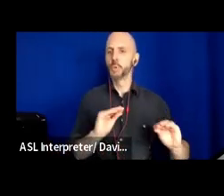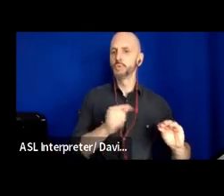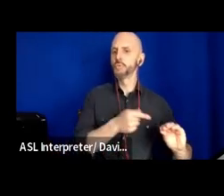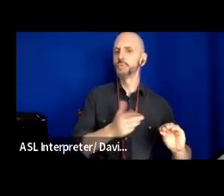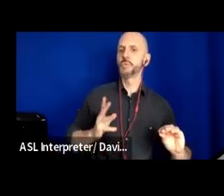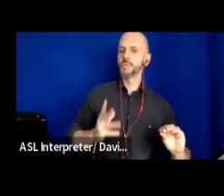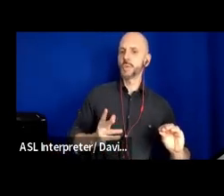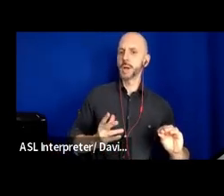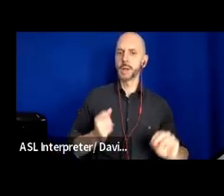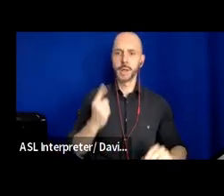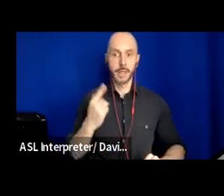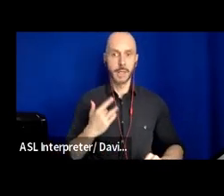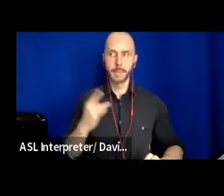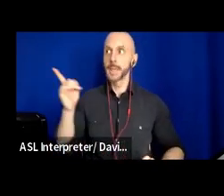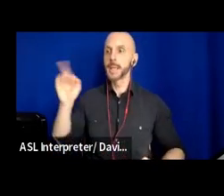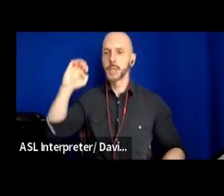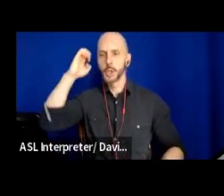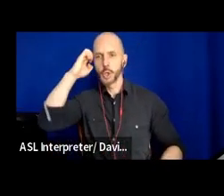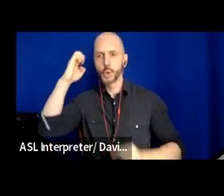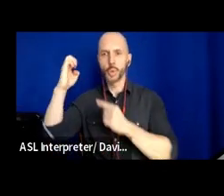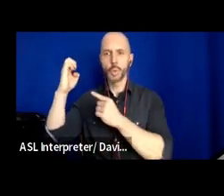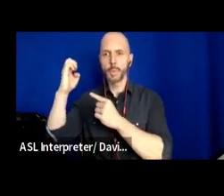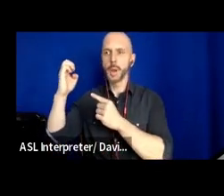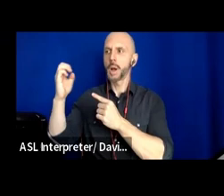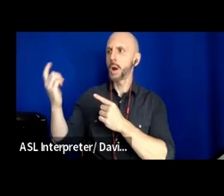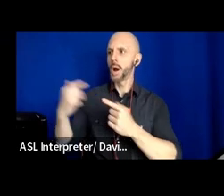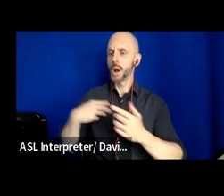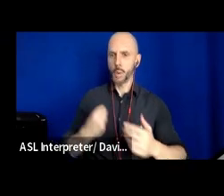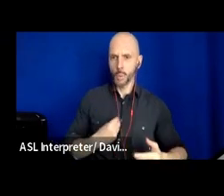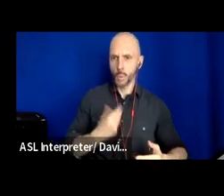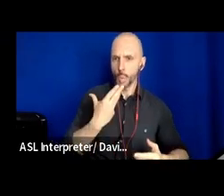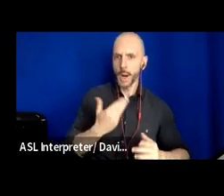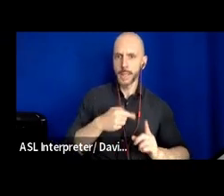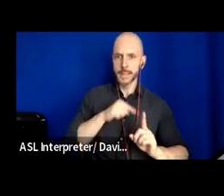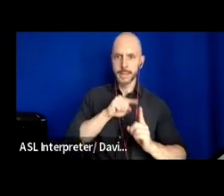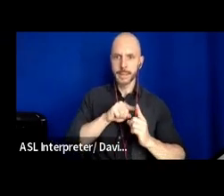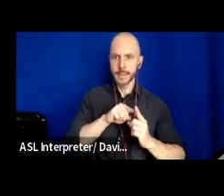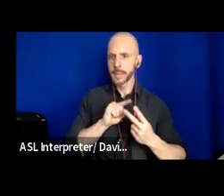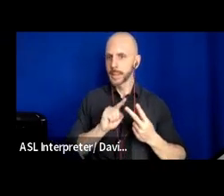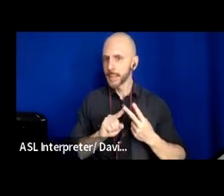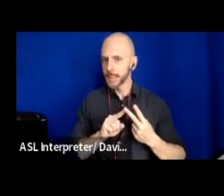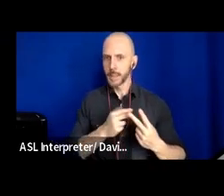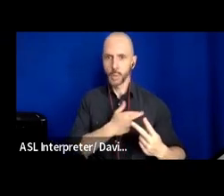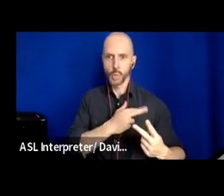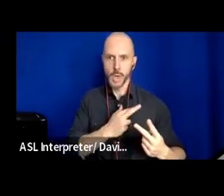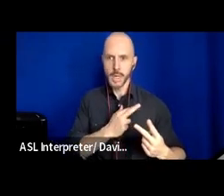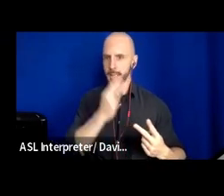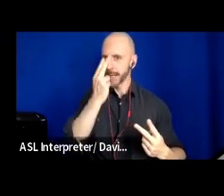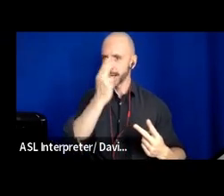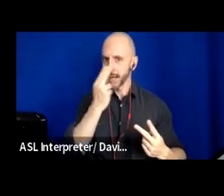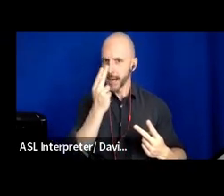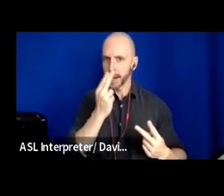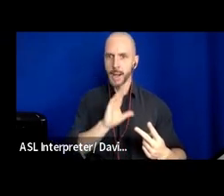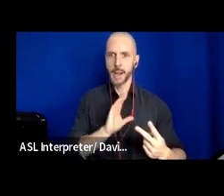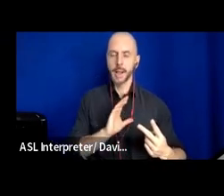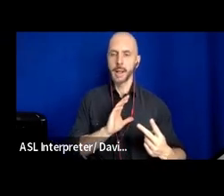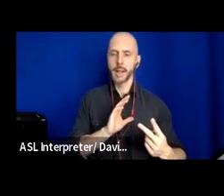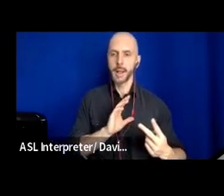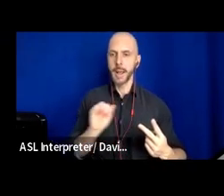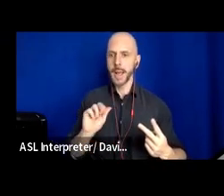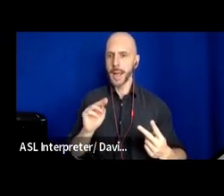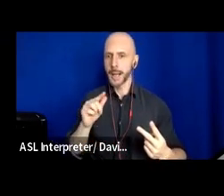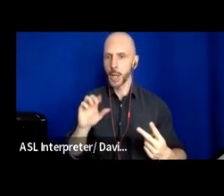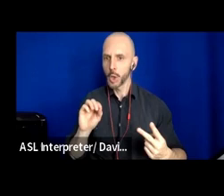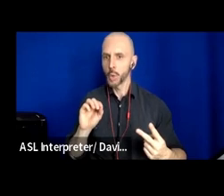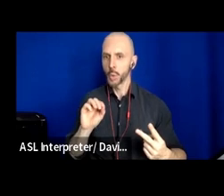compatible with a sort of Anglo, Catholic or Protestant, religious practice. And so